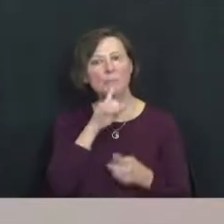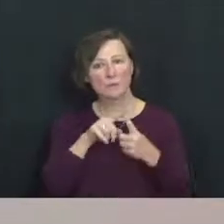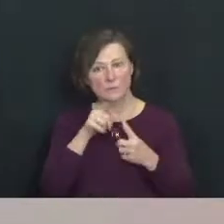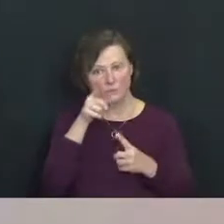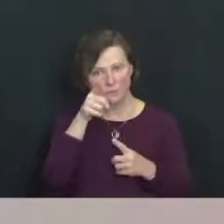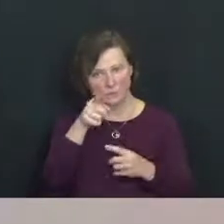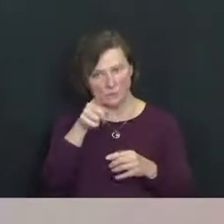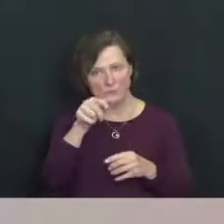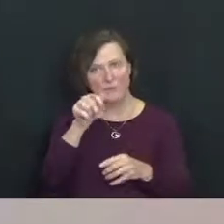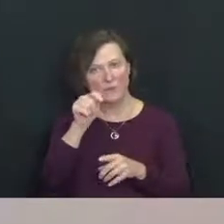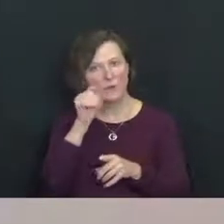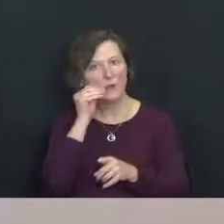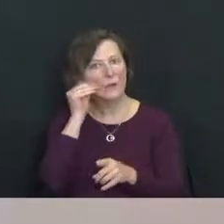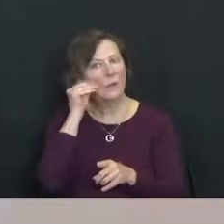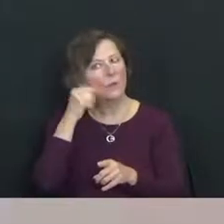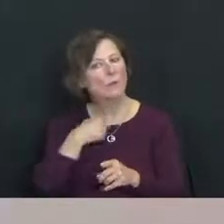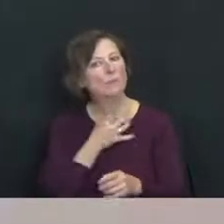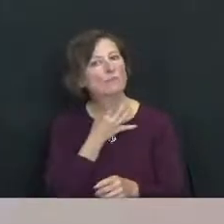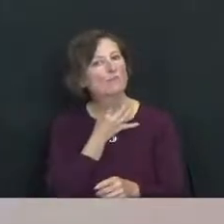and I wonder if you have a pet.